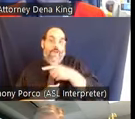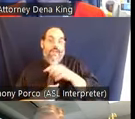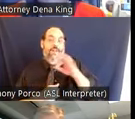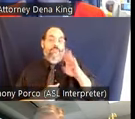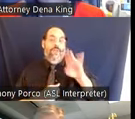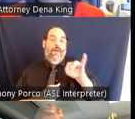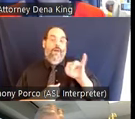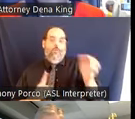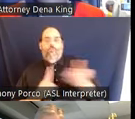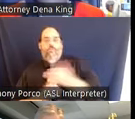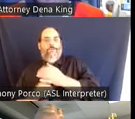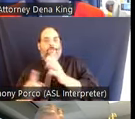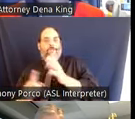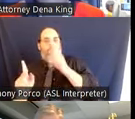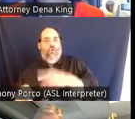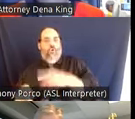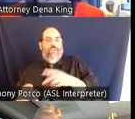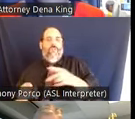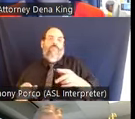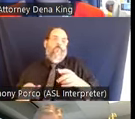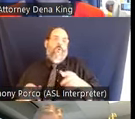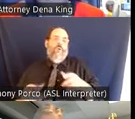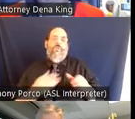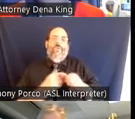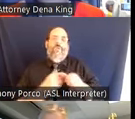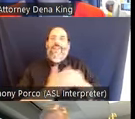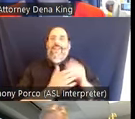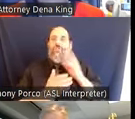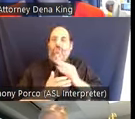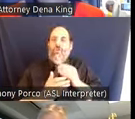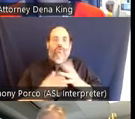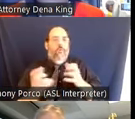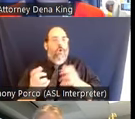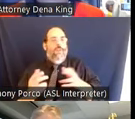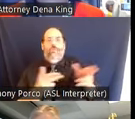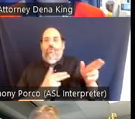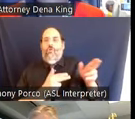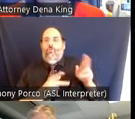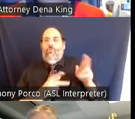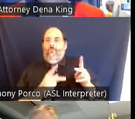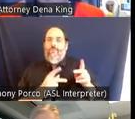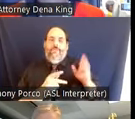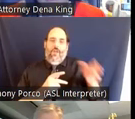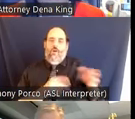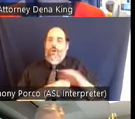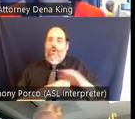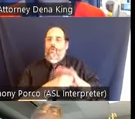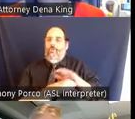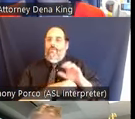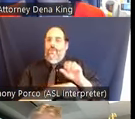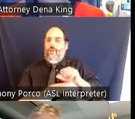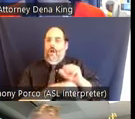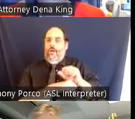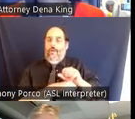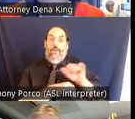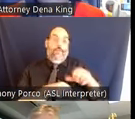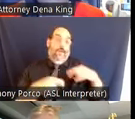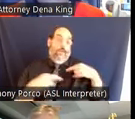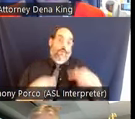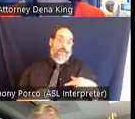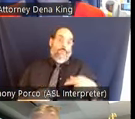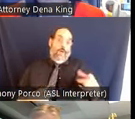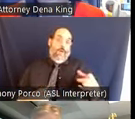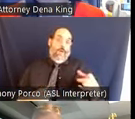for making anti-Semitic threats of a mass shooting targeting a local synagogue. The rabbi of the targeted synagogue